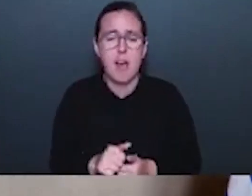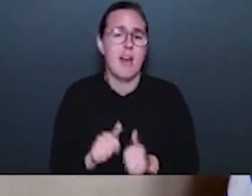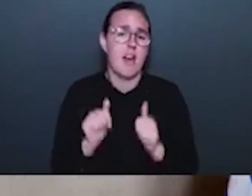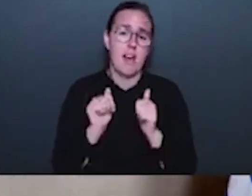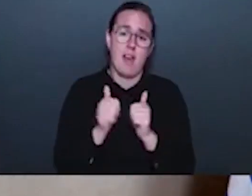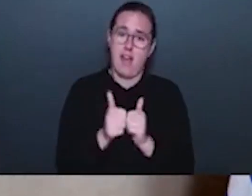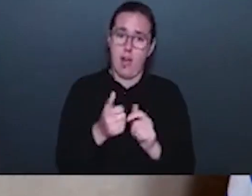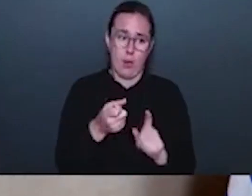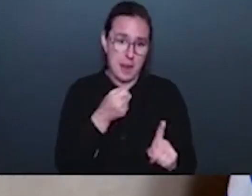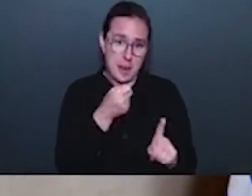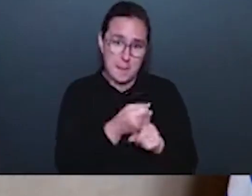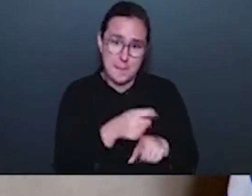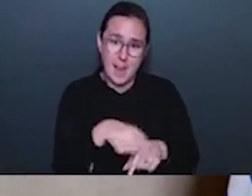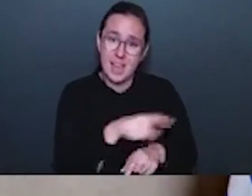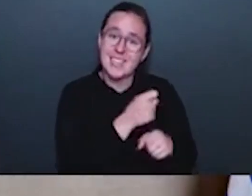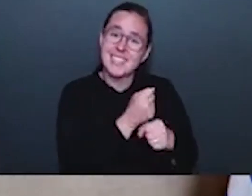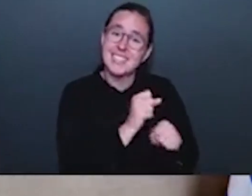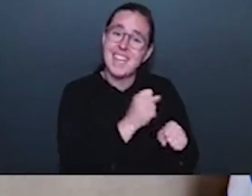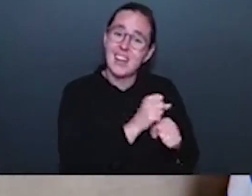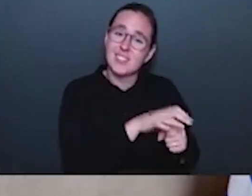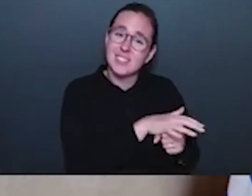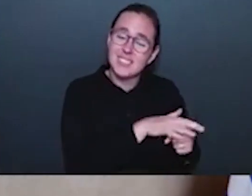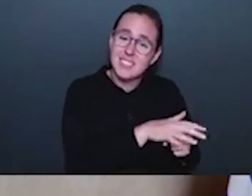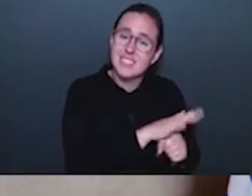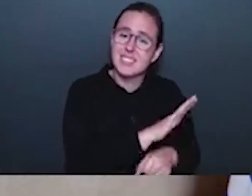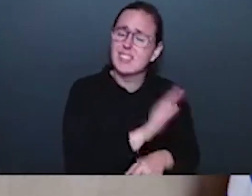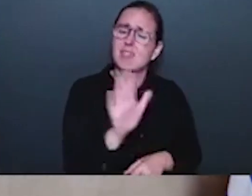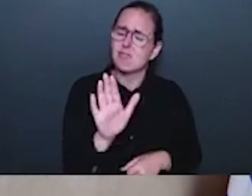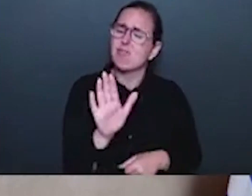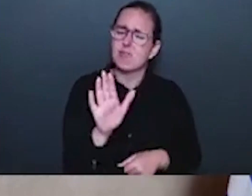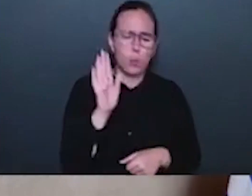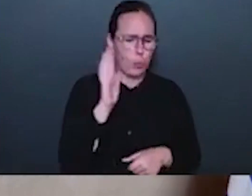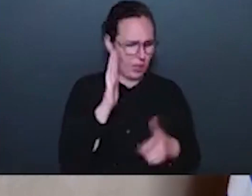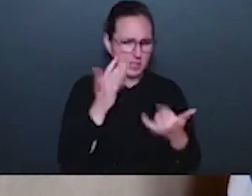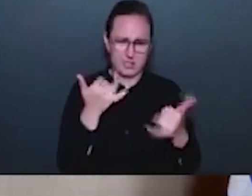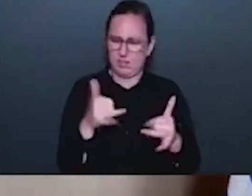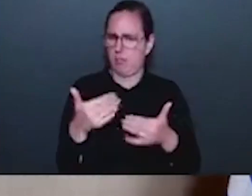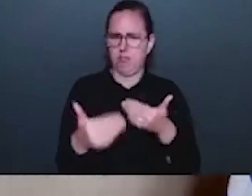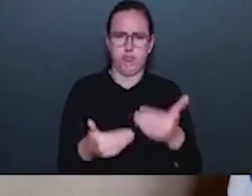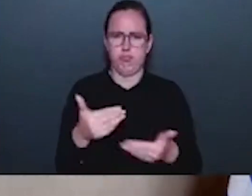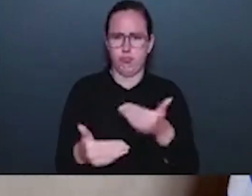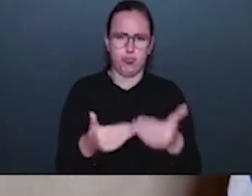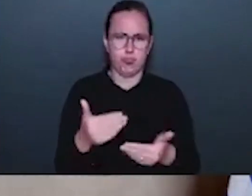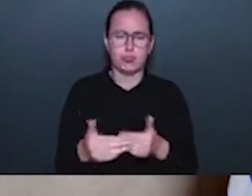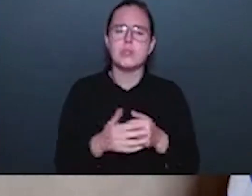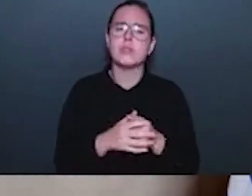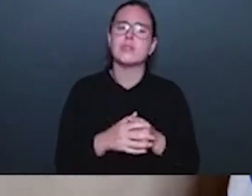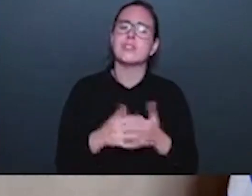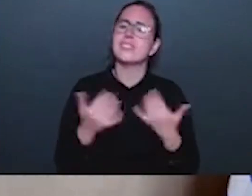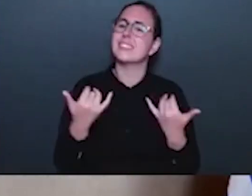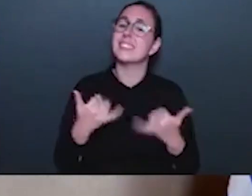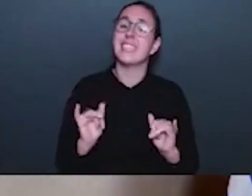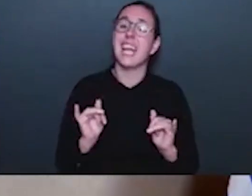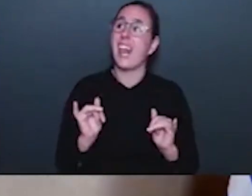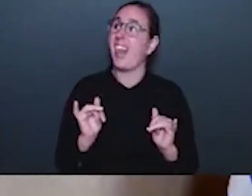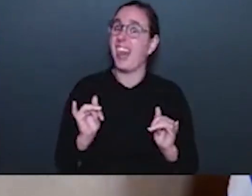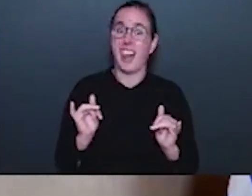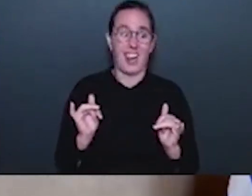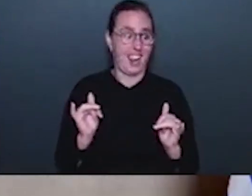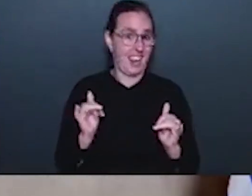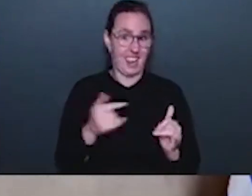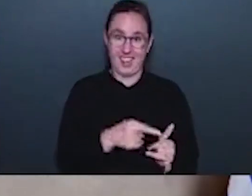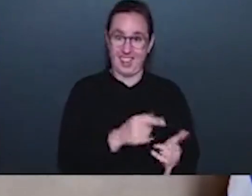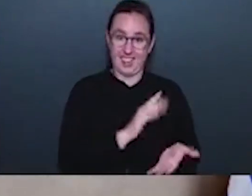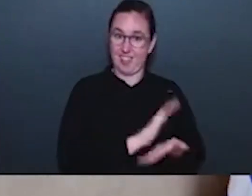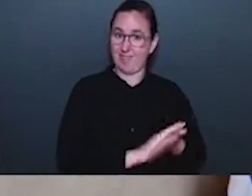but this is a really historic and important step. And I look forward to continue working with Minister Whiteside and Minister Bennett and